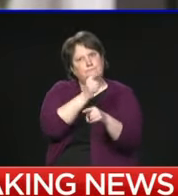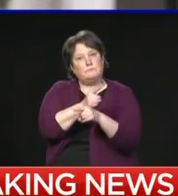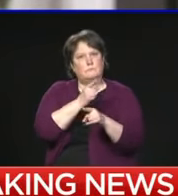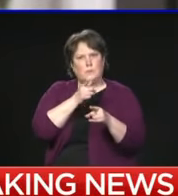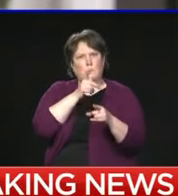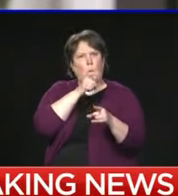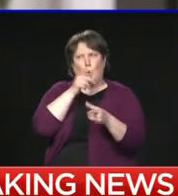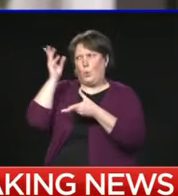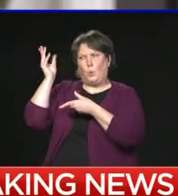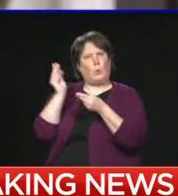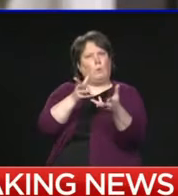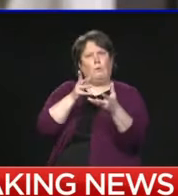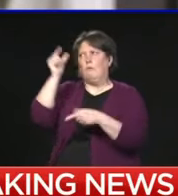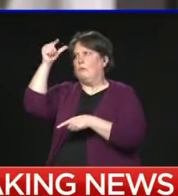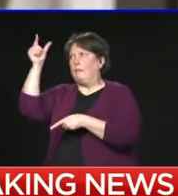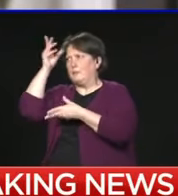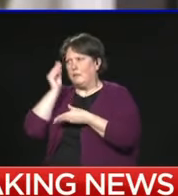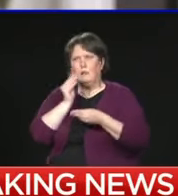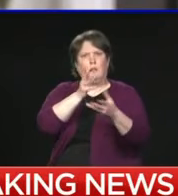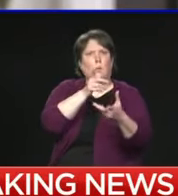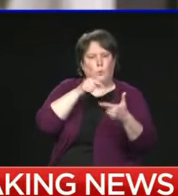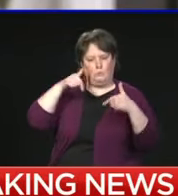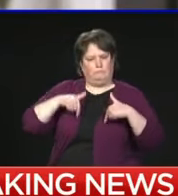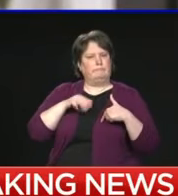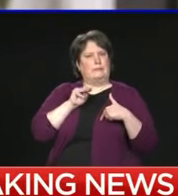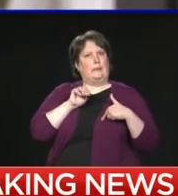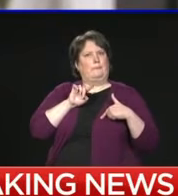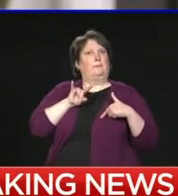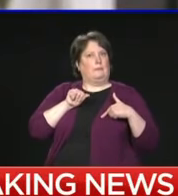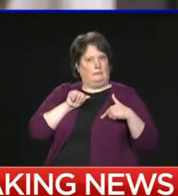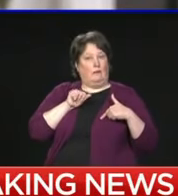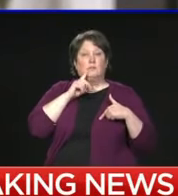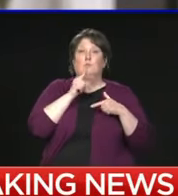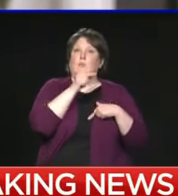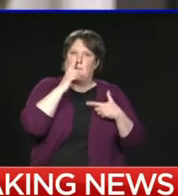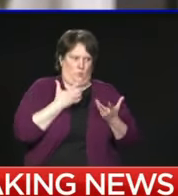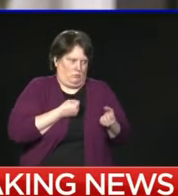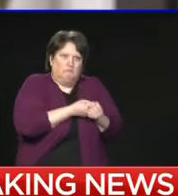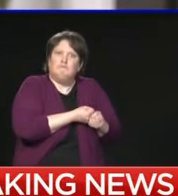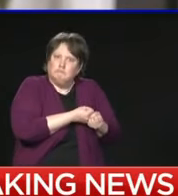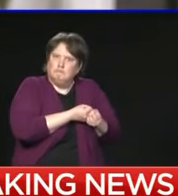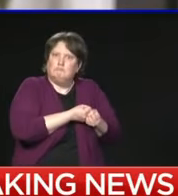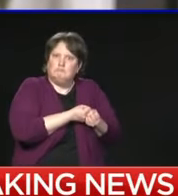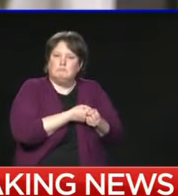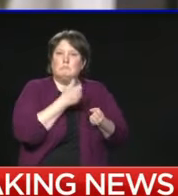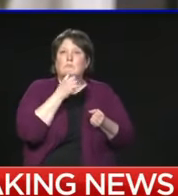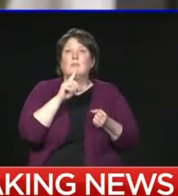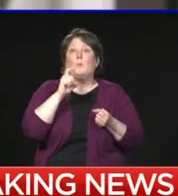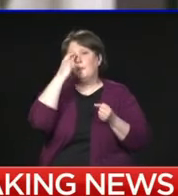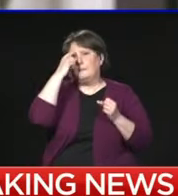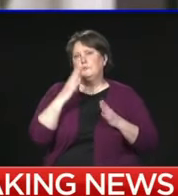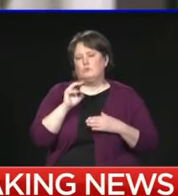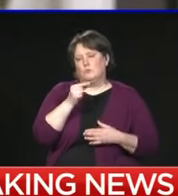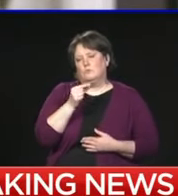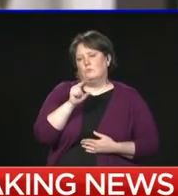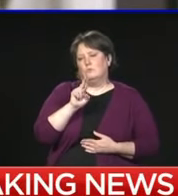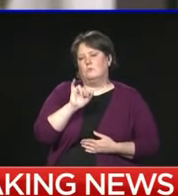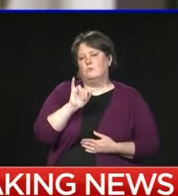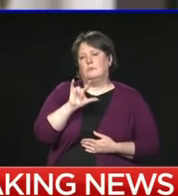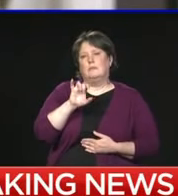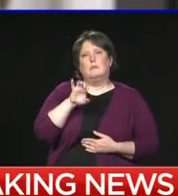can continue to do this vital work, our government is announcing new measures to support them. Minister Guilbeault will have more to say about